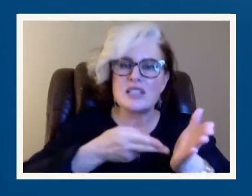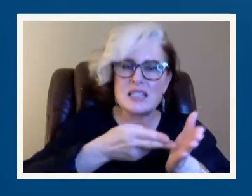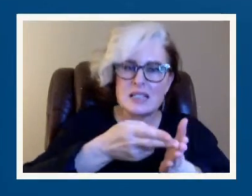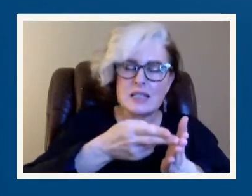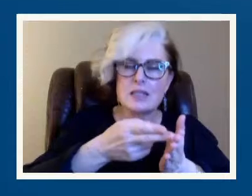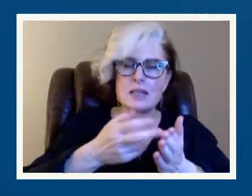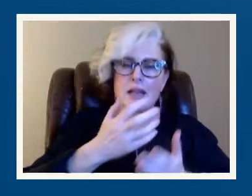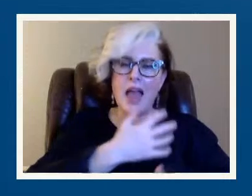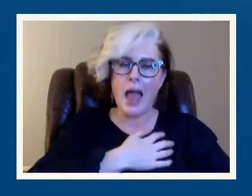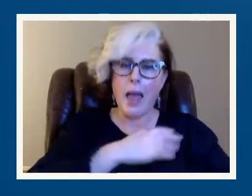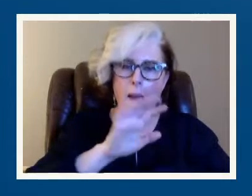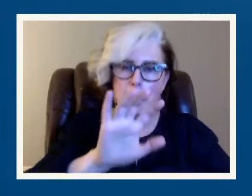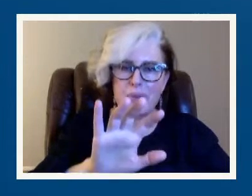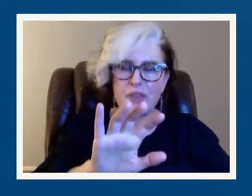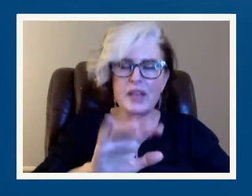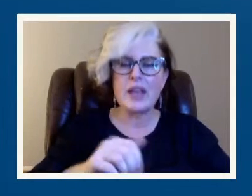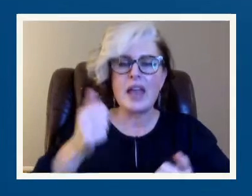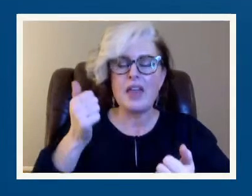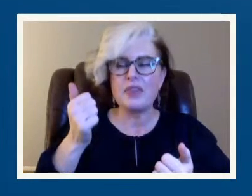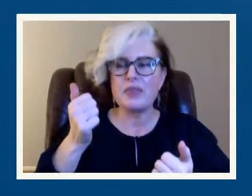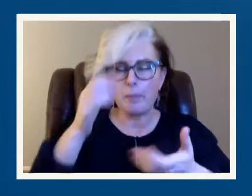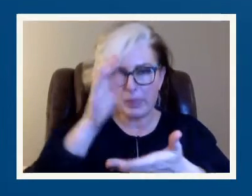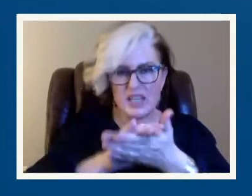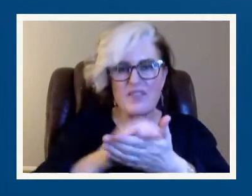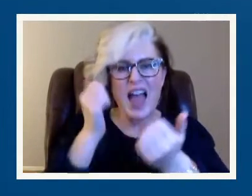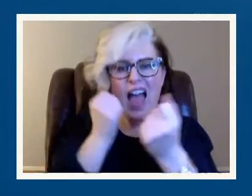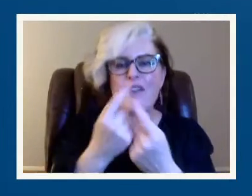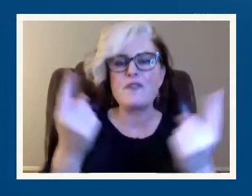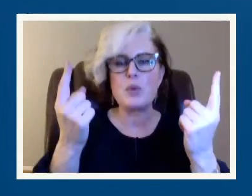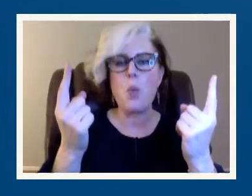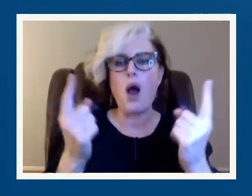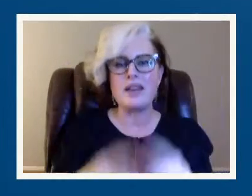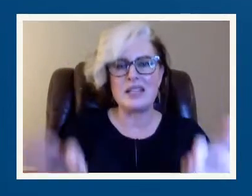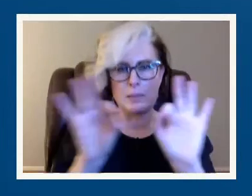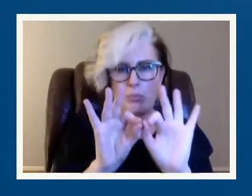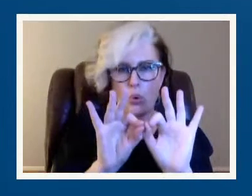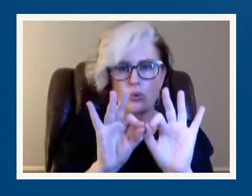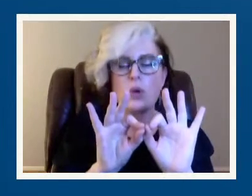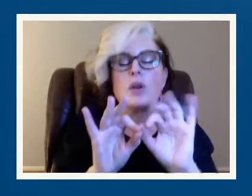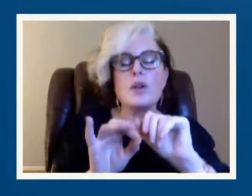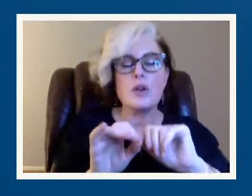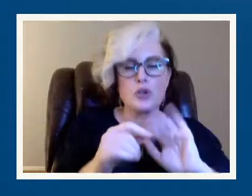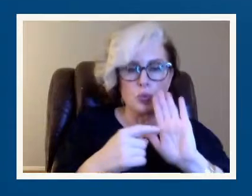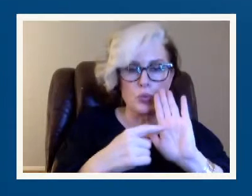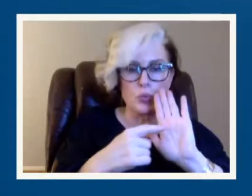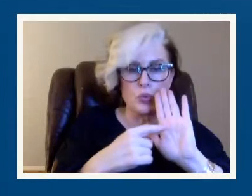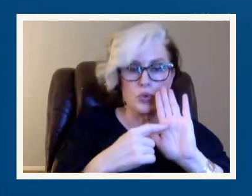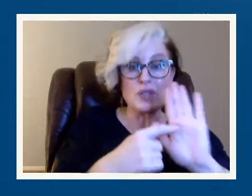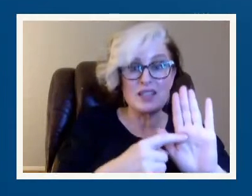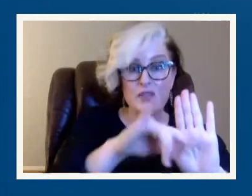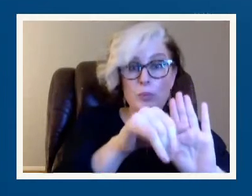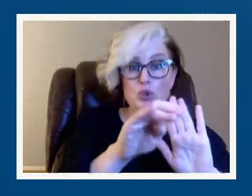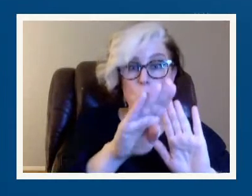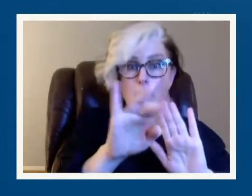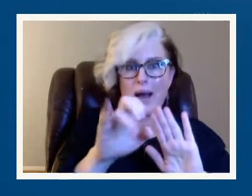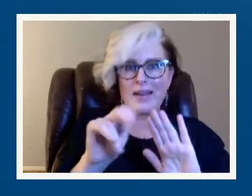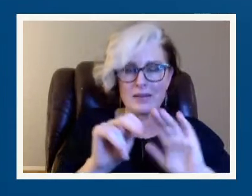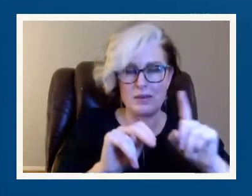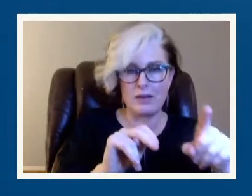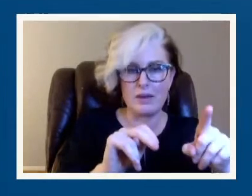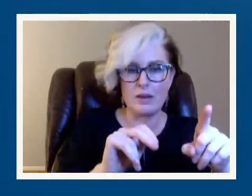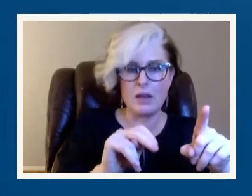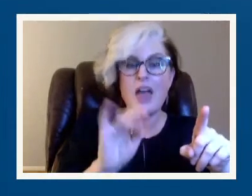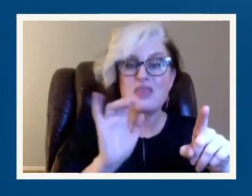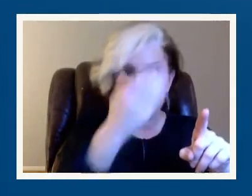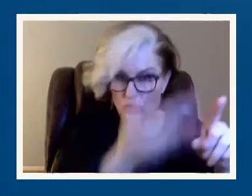belief that everybody counts, that we have seen on display from Joe Biden these past 2 years, that's who